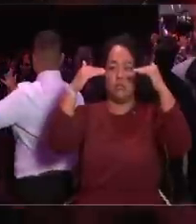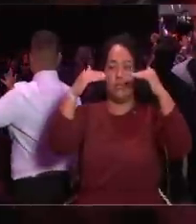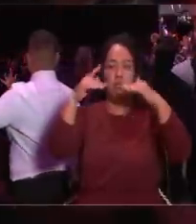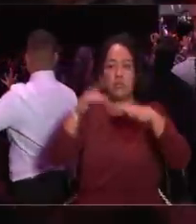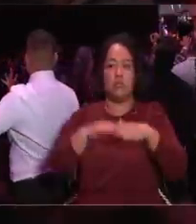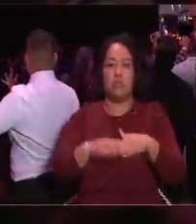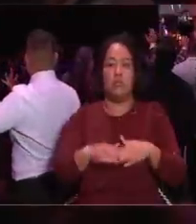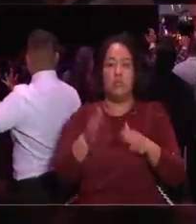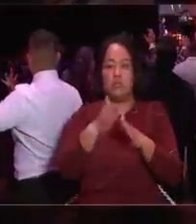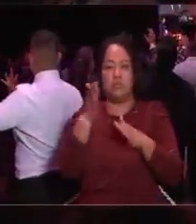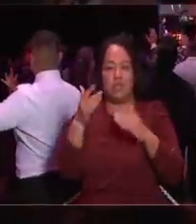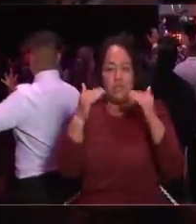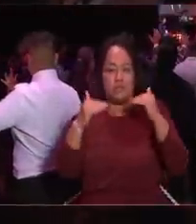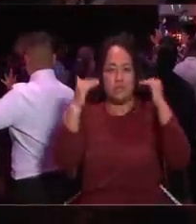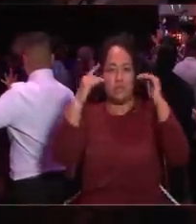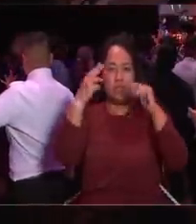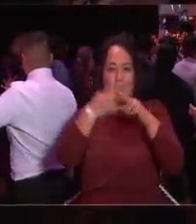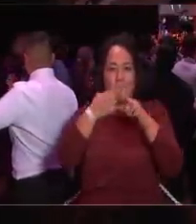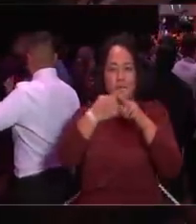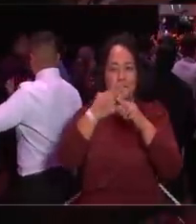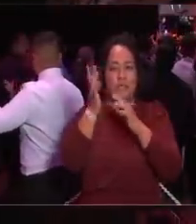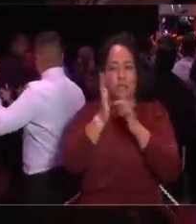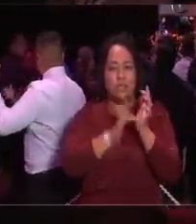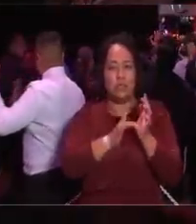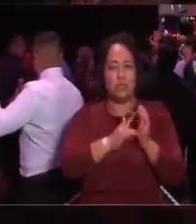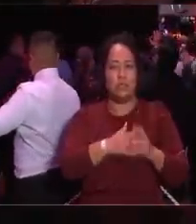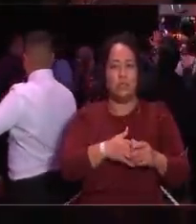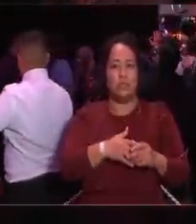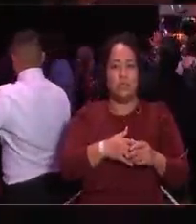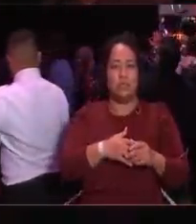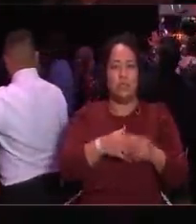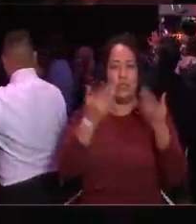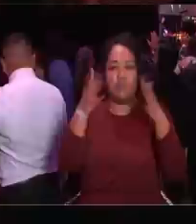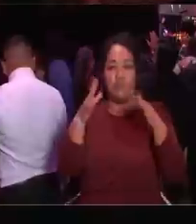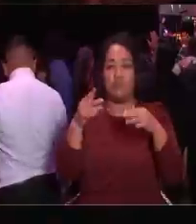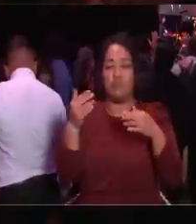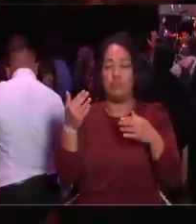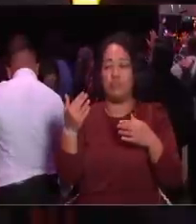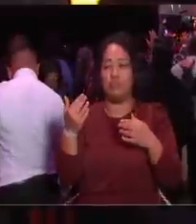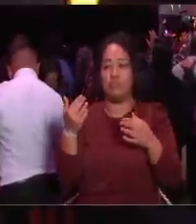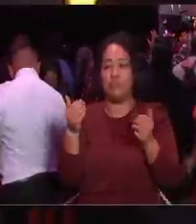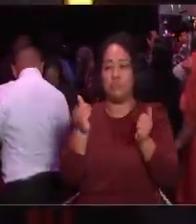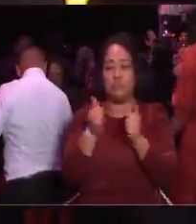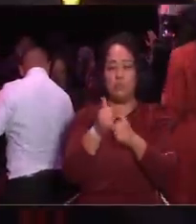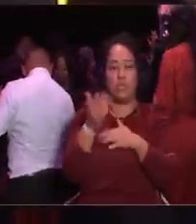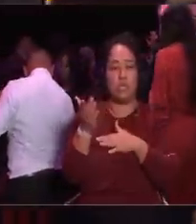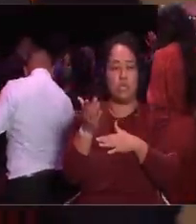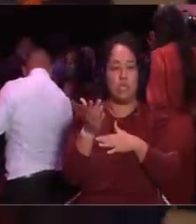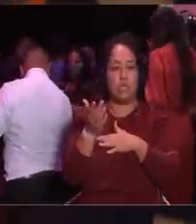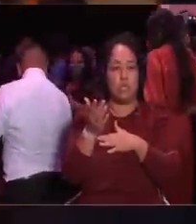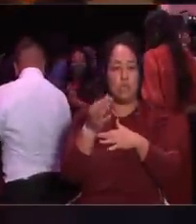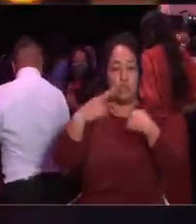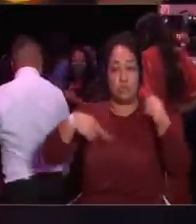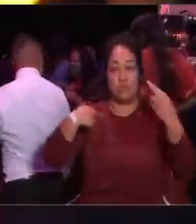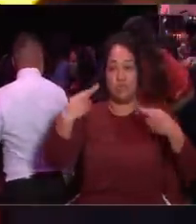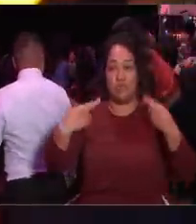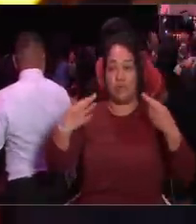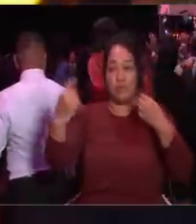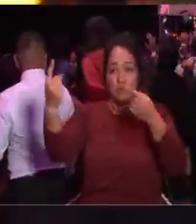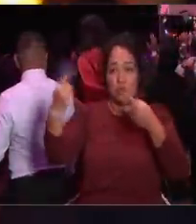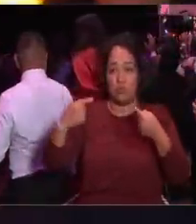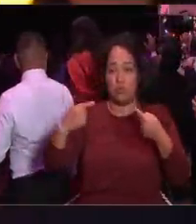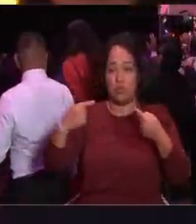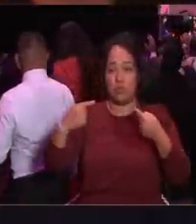Jesus. Y quiero terminar con esto. And I want to finish with this. El avivamiento viene. Revival